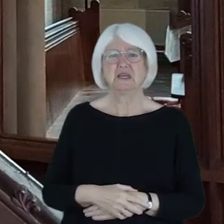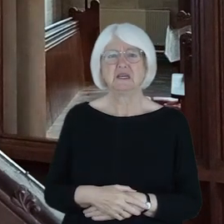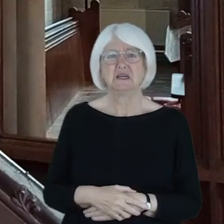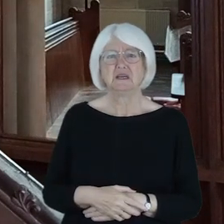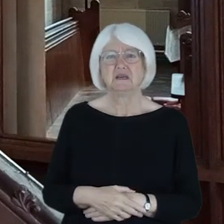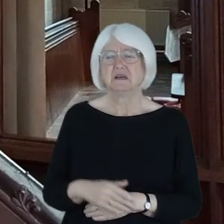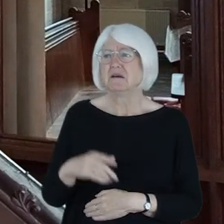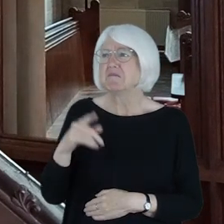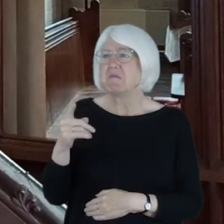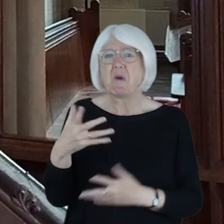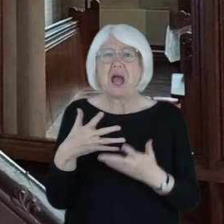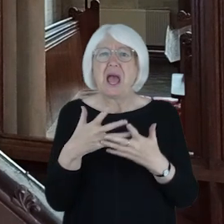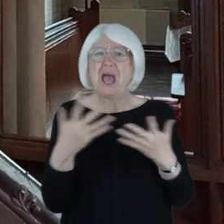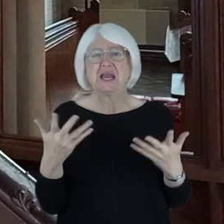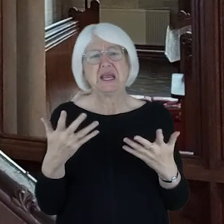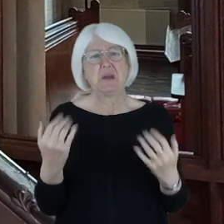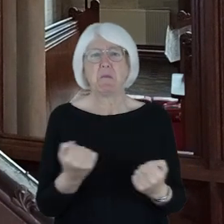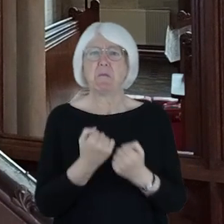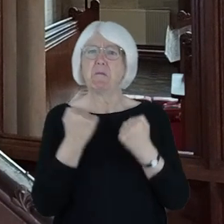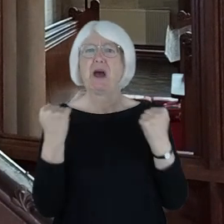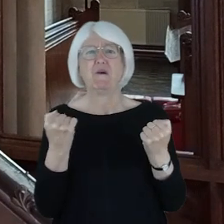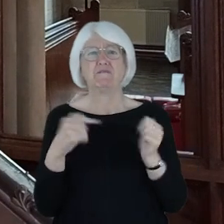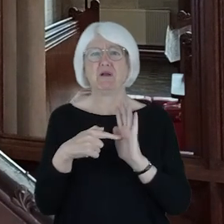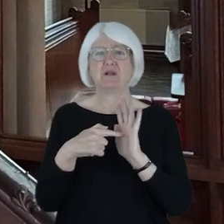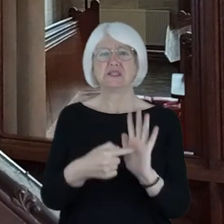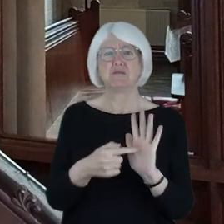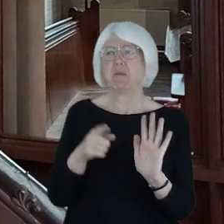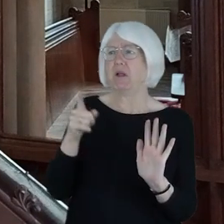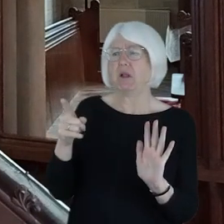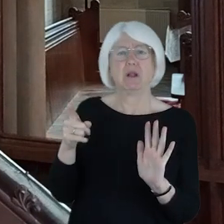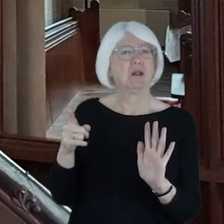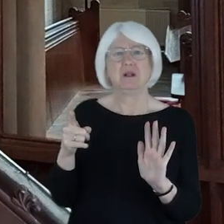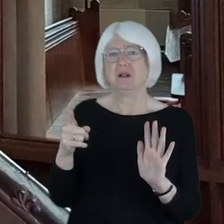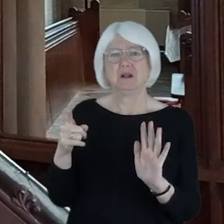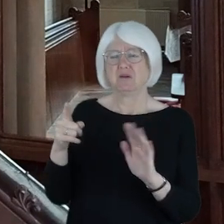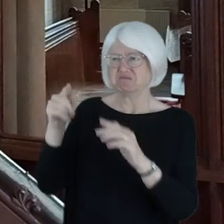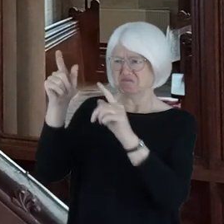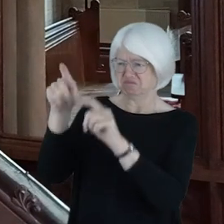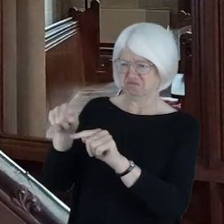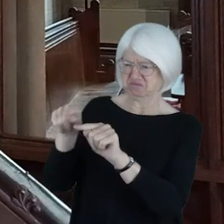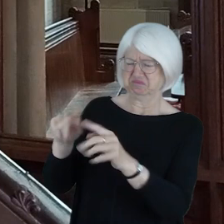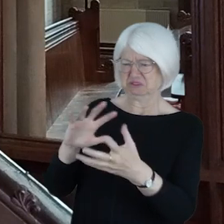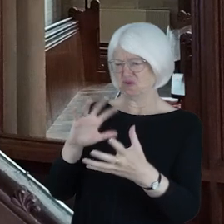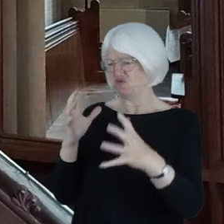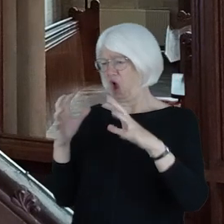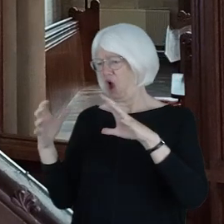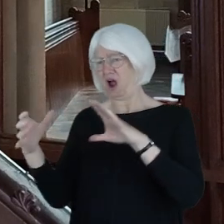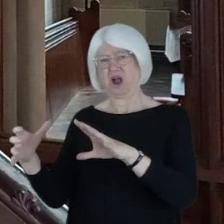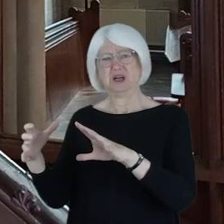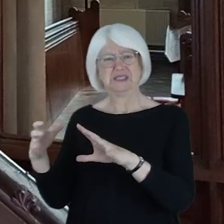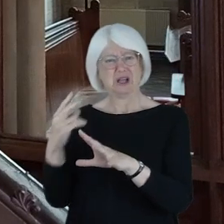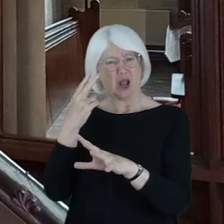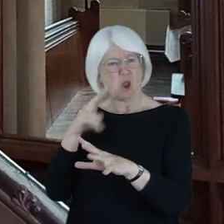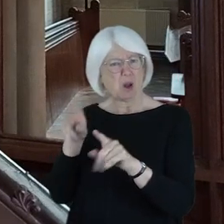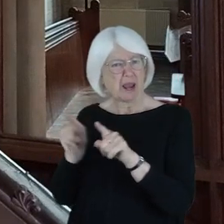no stone of destiny below his feet, but only that strange rock formation we imagine gives rise to